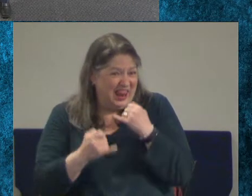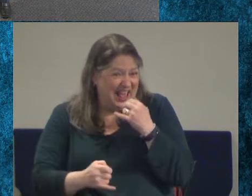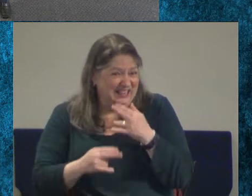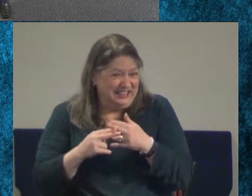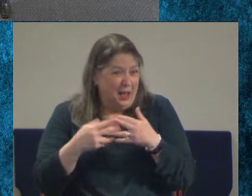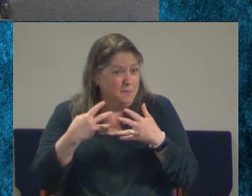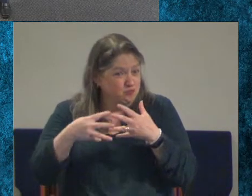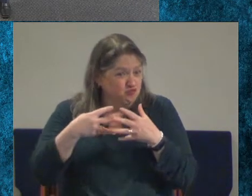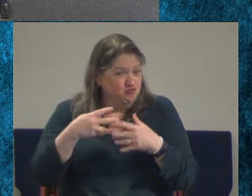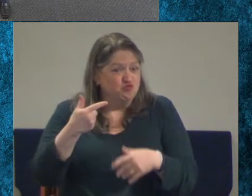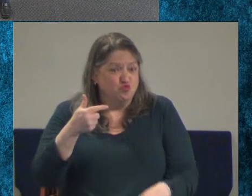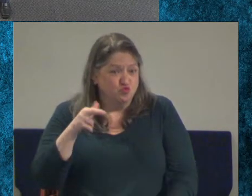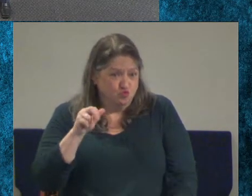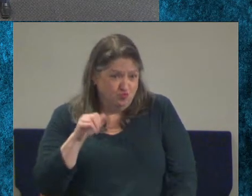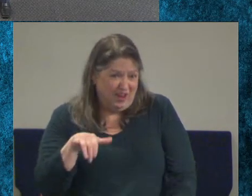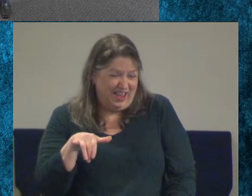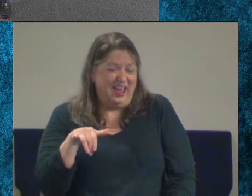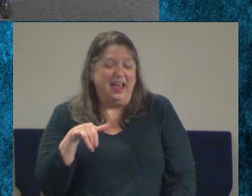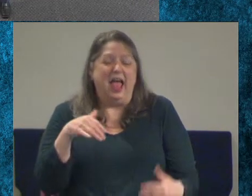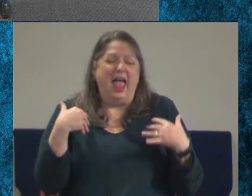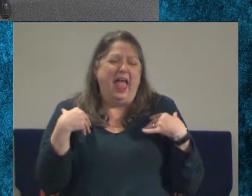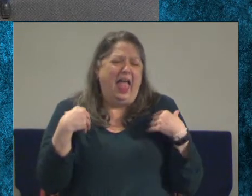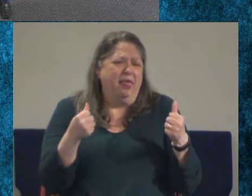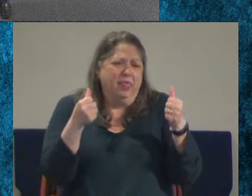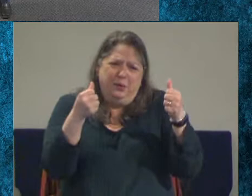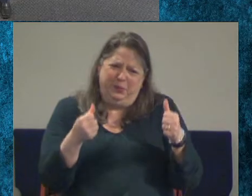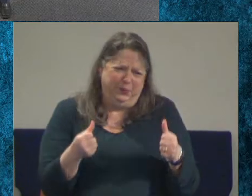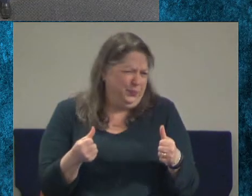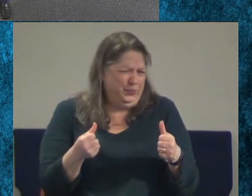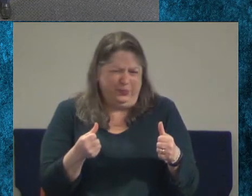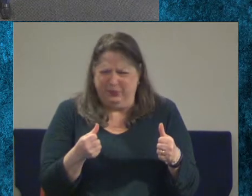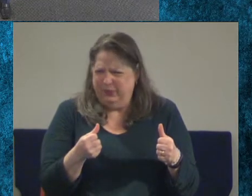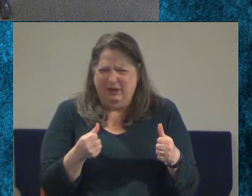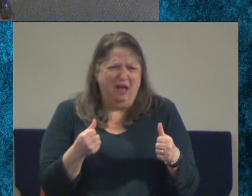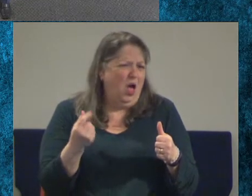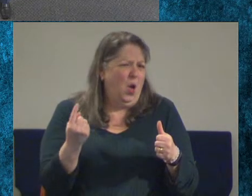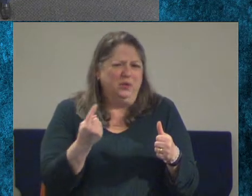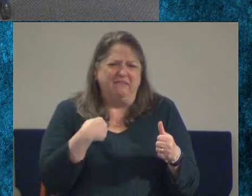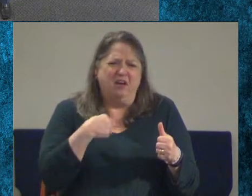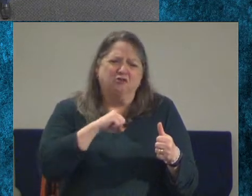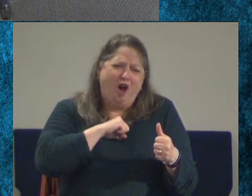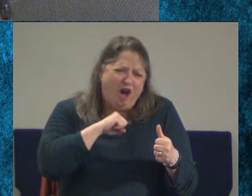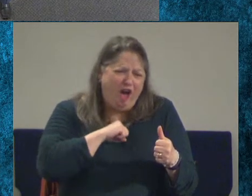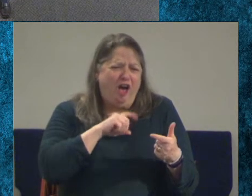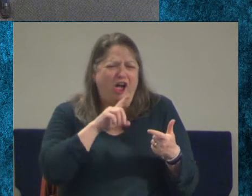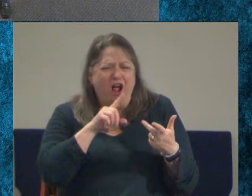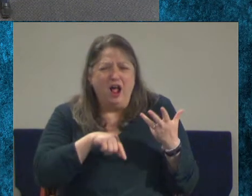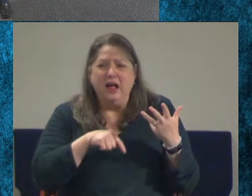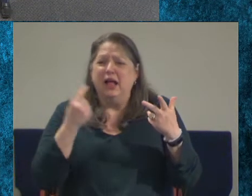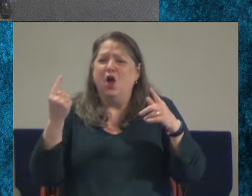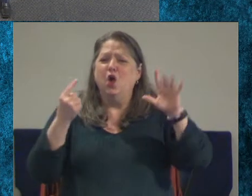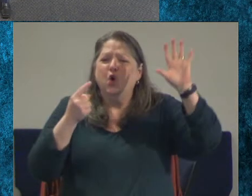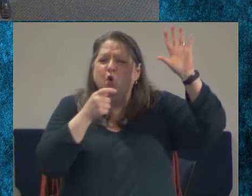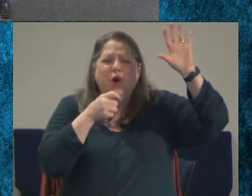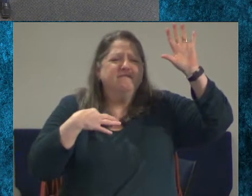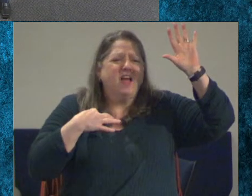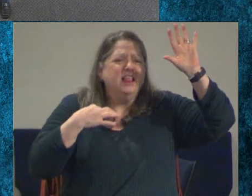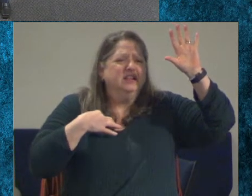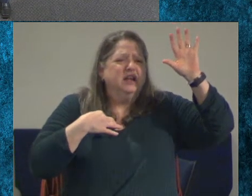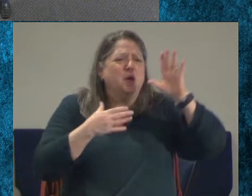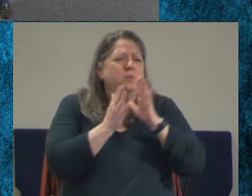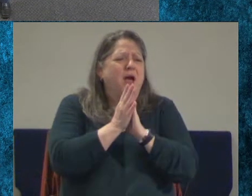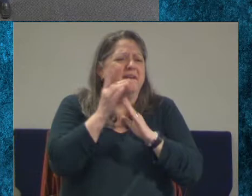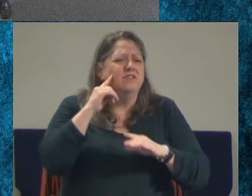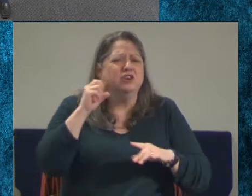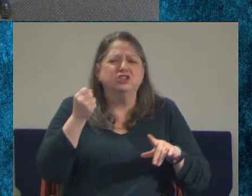you know, the challenges she has sometimes with the coughs and allergies. So if someone can pray for Sharon, just raise your hand and pray for her out